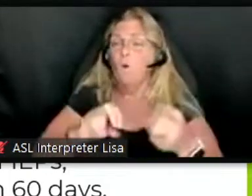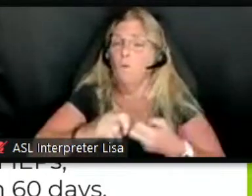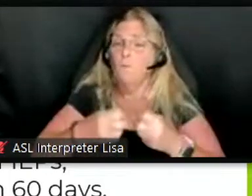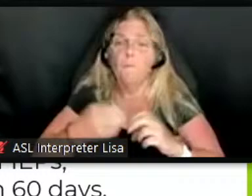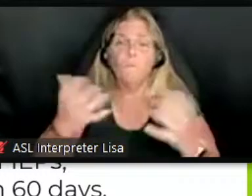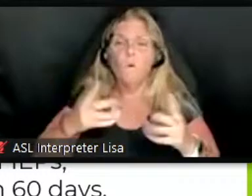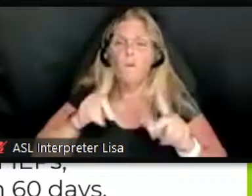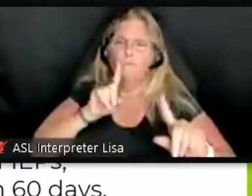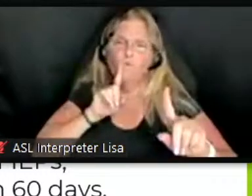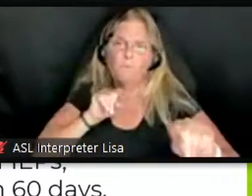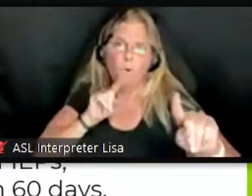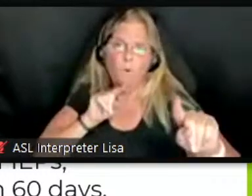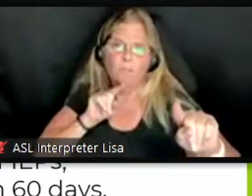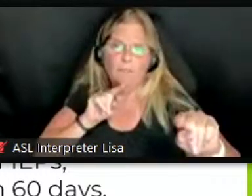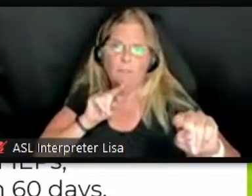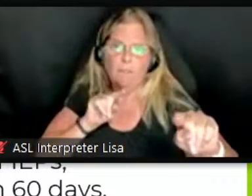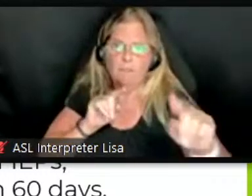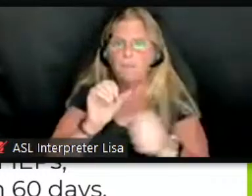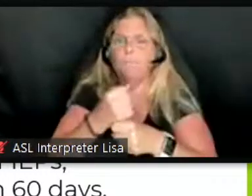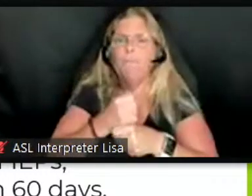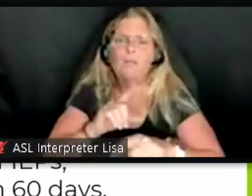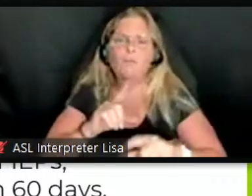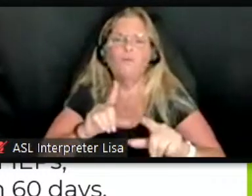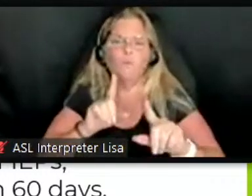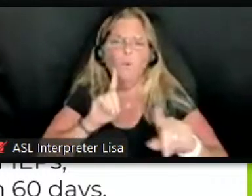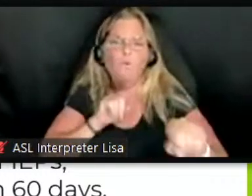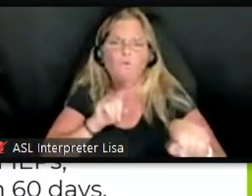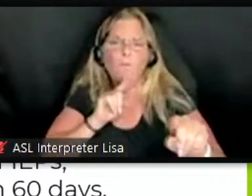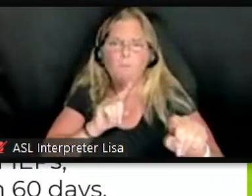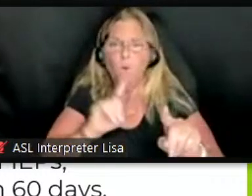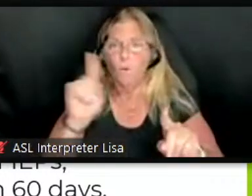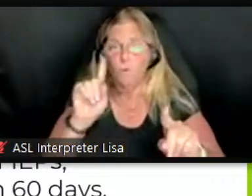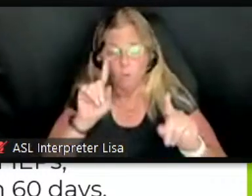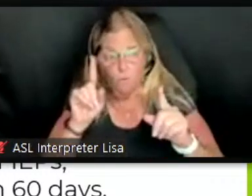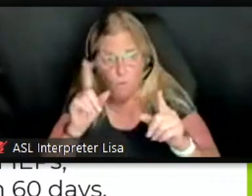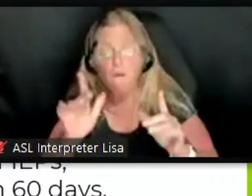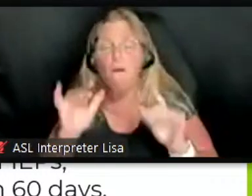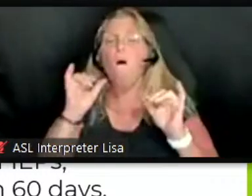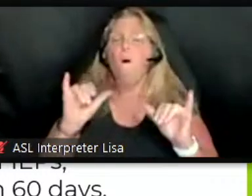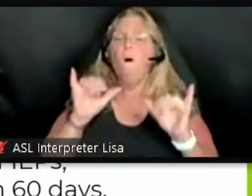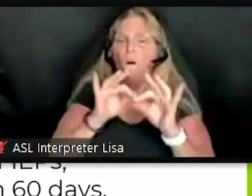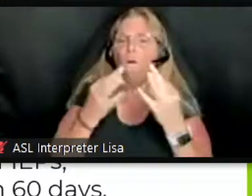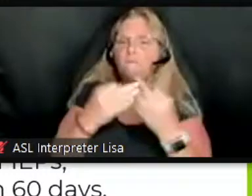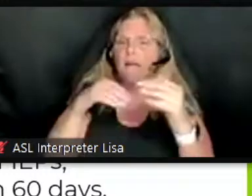making sure that there's reports that families can access. And